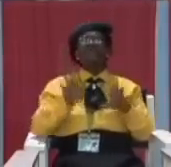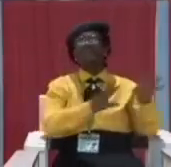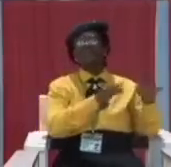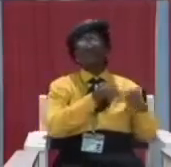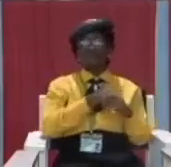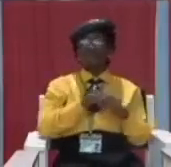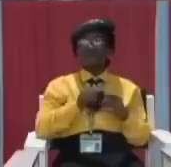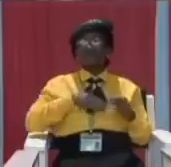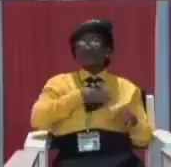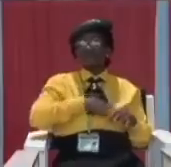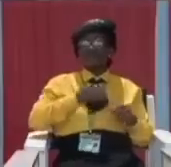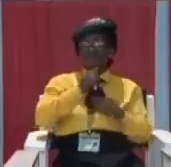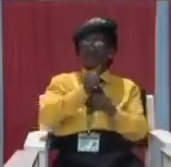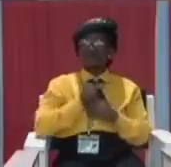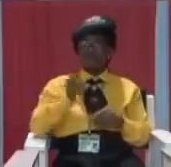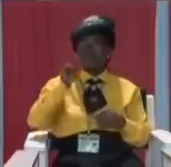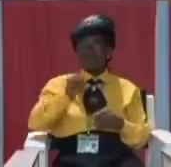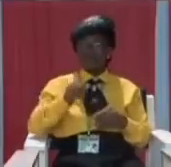Have mercy on them.